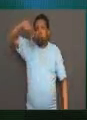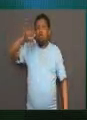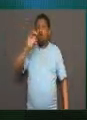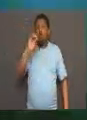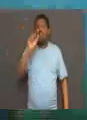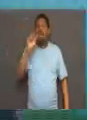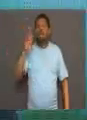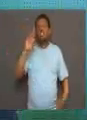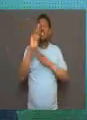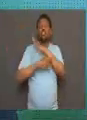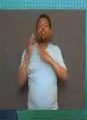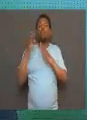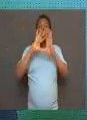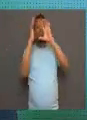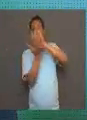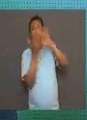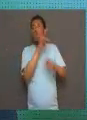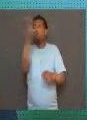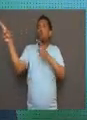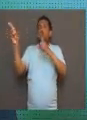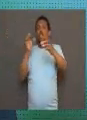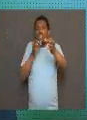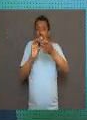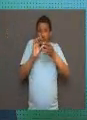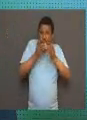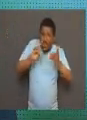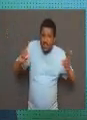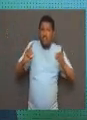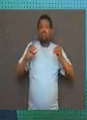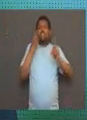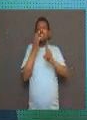globe. You defined the term